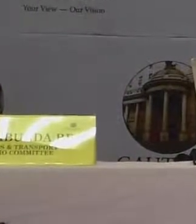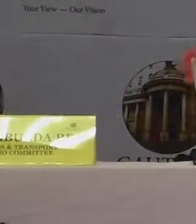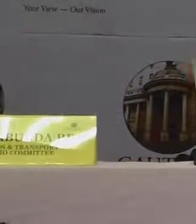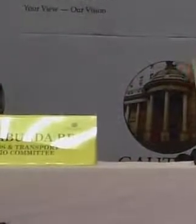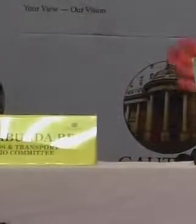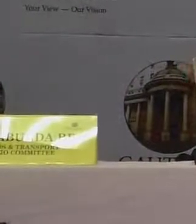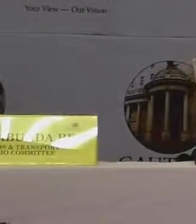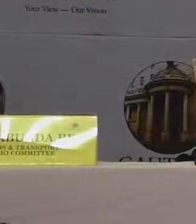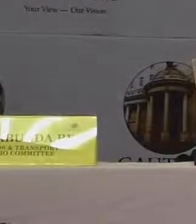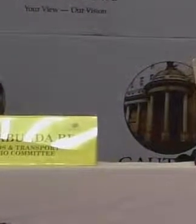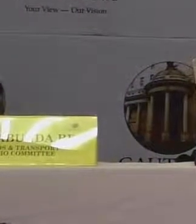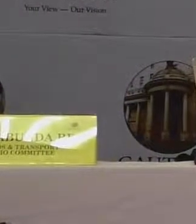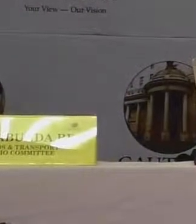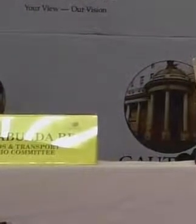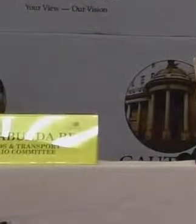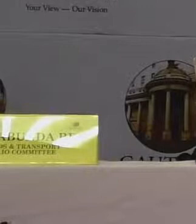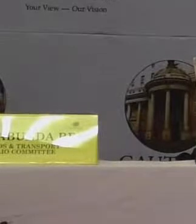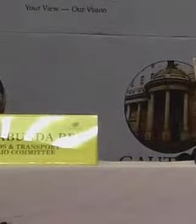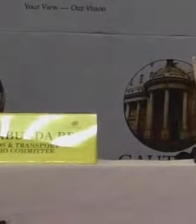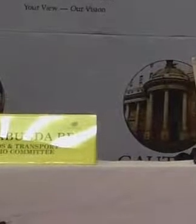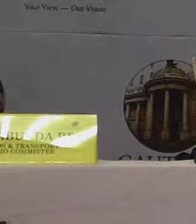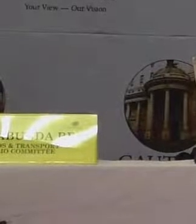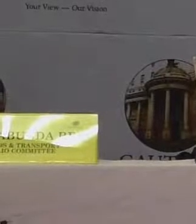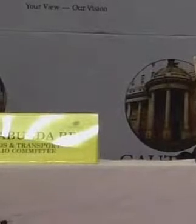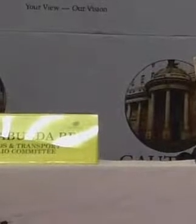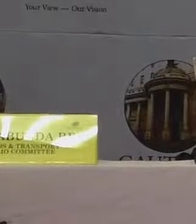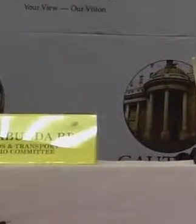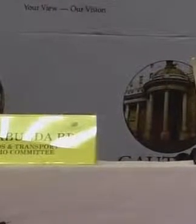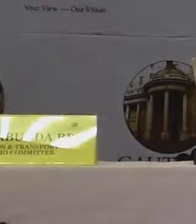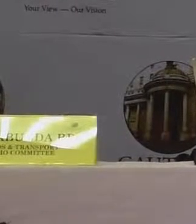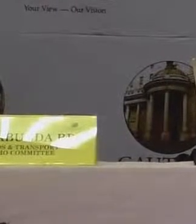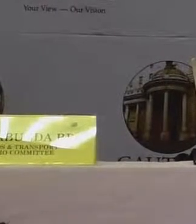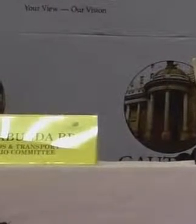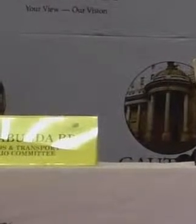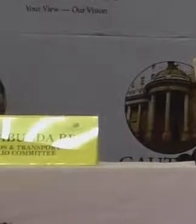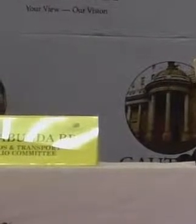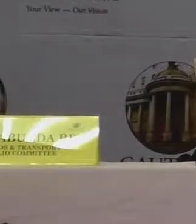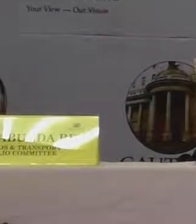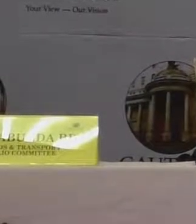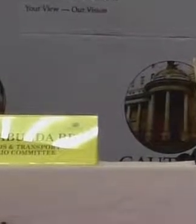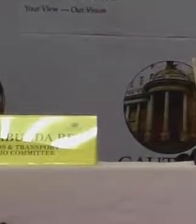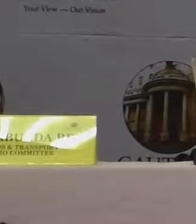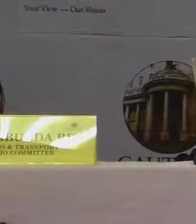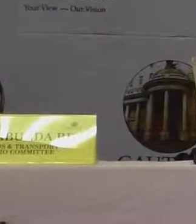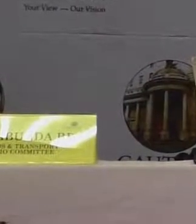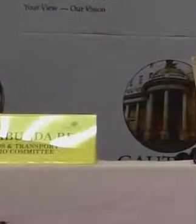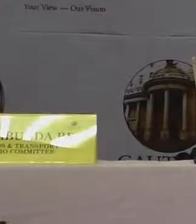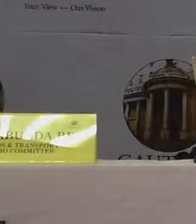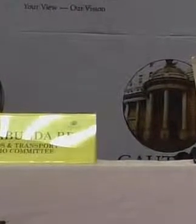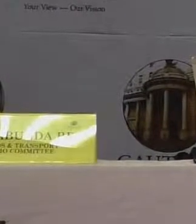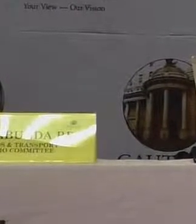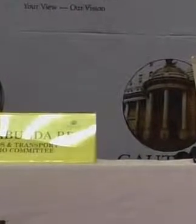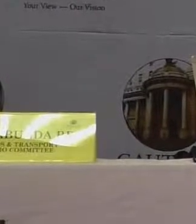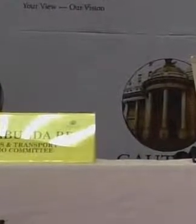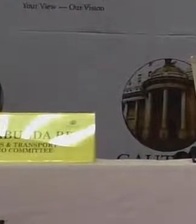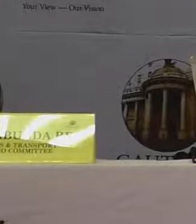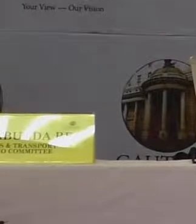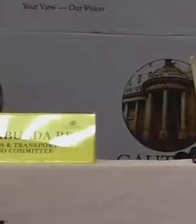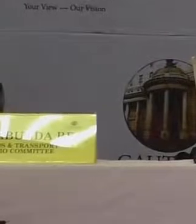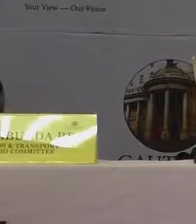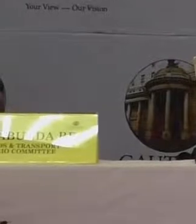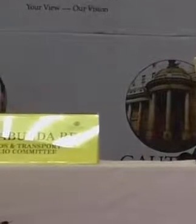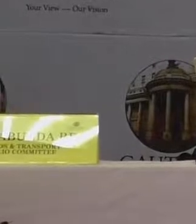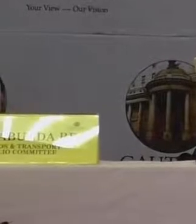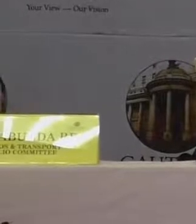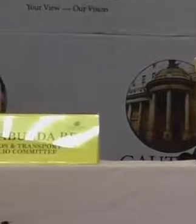I've been covered on a lot of things by members, so my only other point that I wanted to raise is, and I